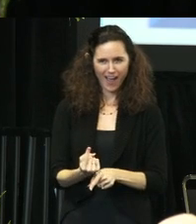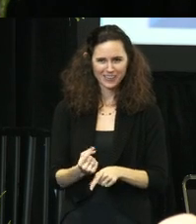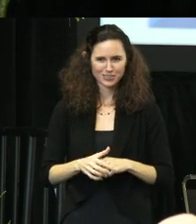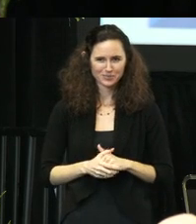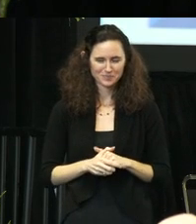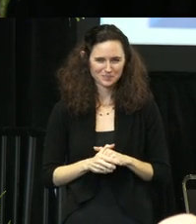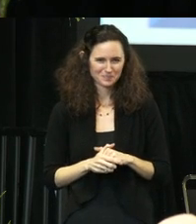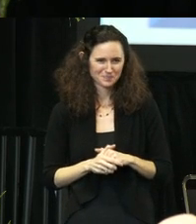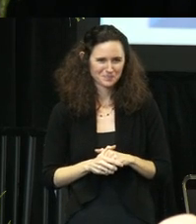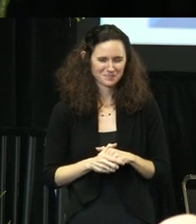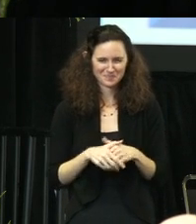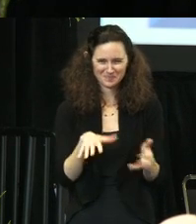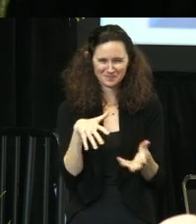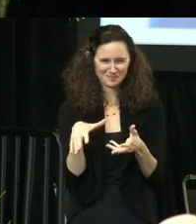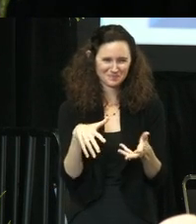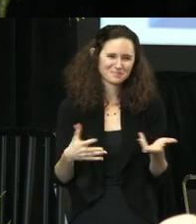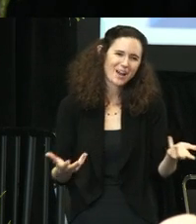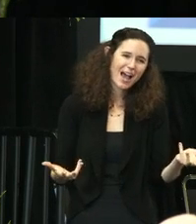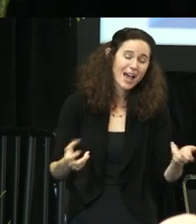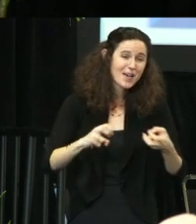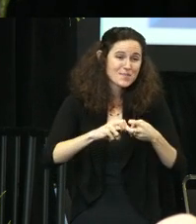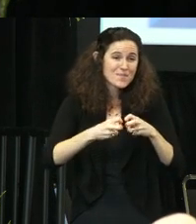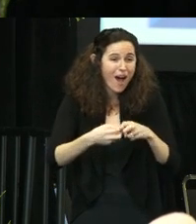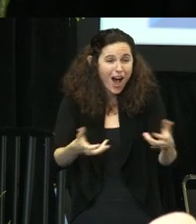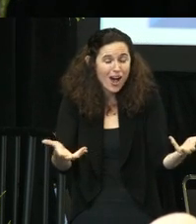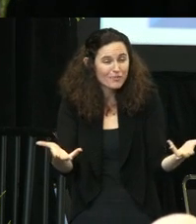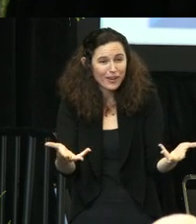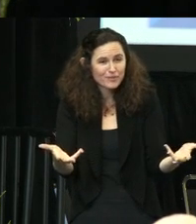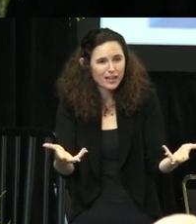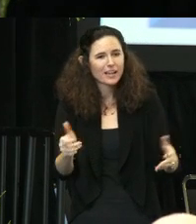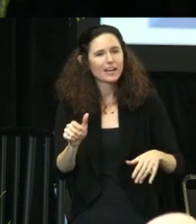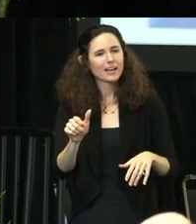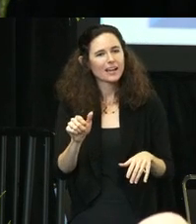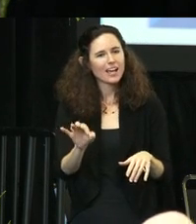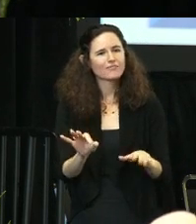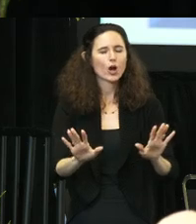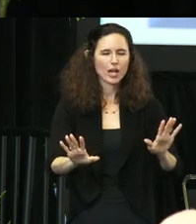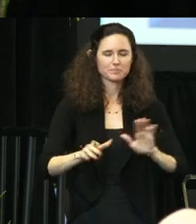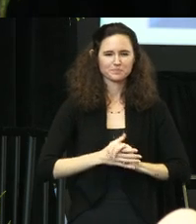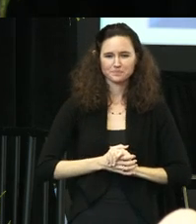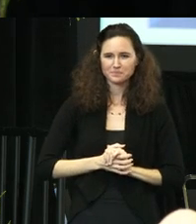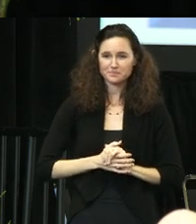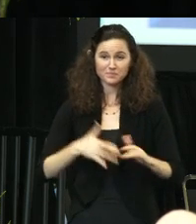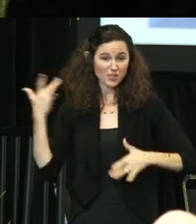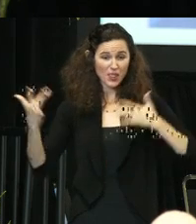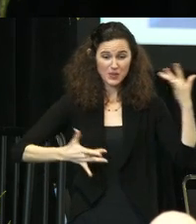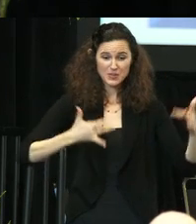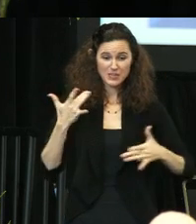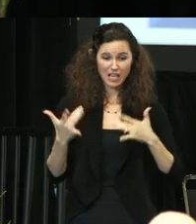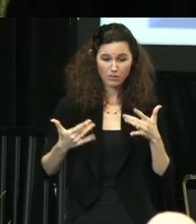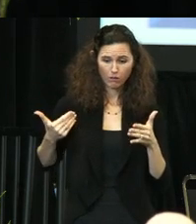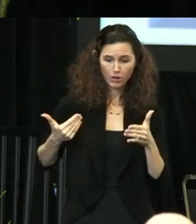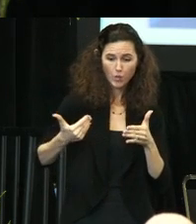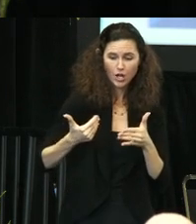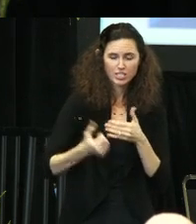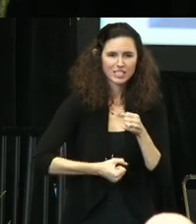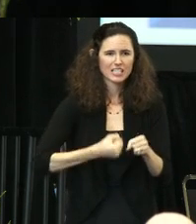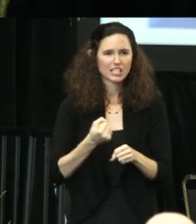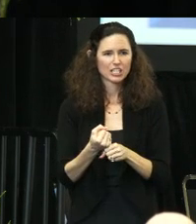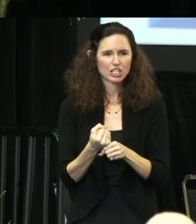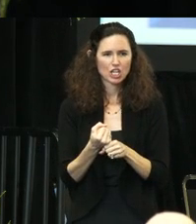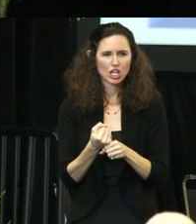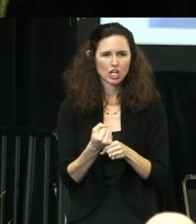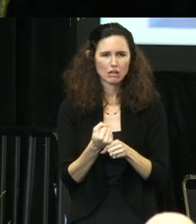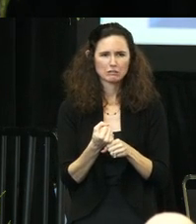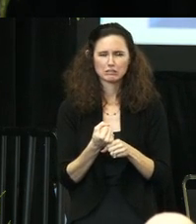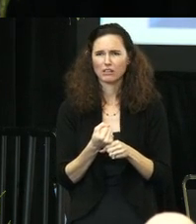excitement. The problem, though, is if the enthusiasm with which we approach the coming year isn't just going to be